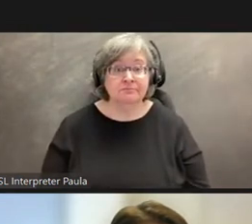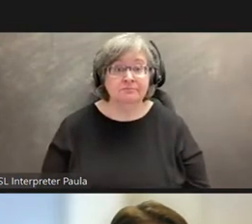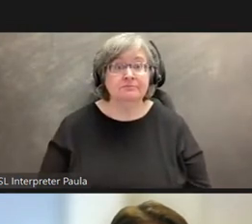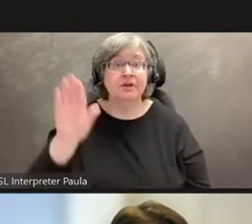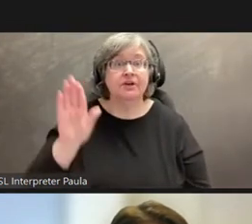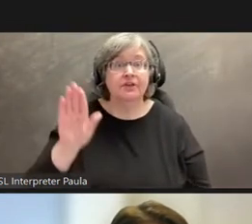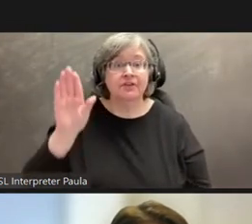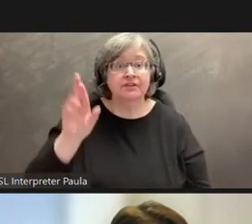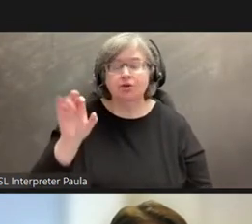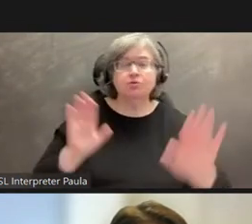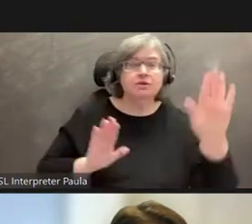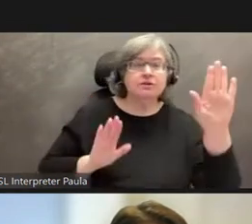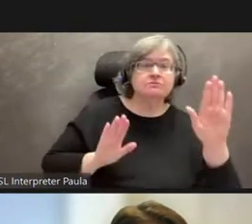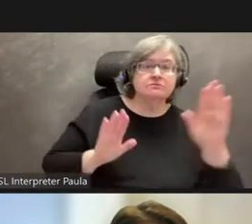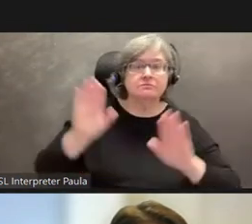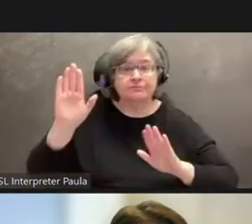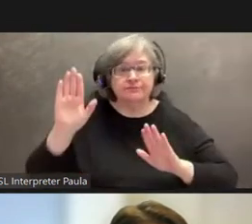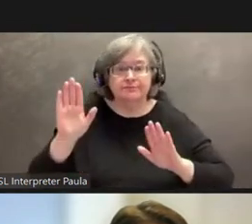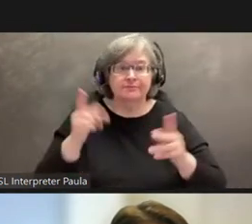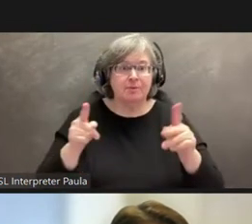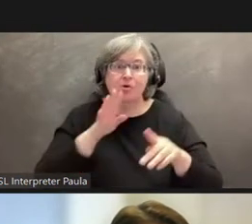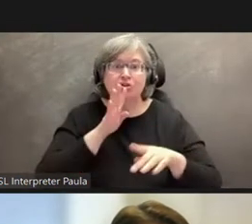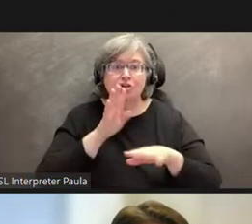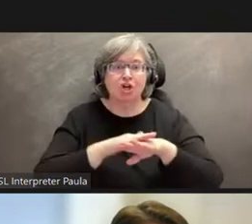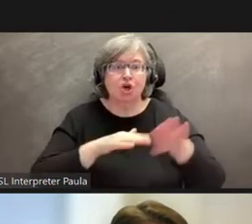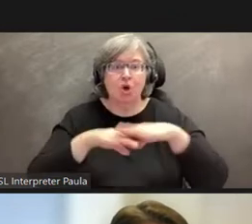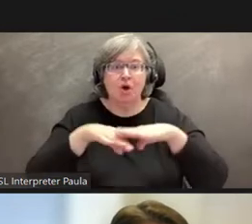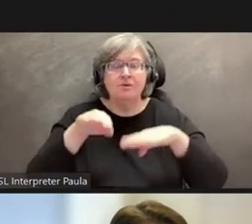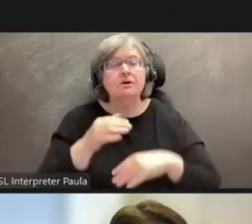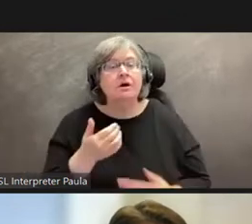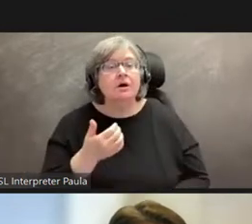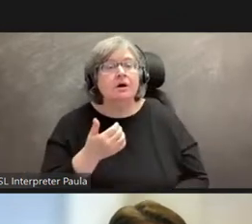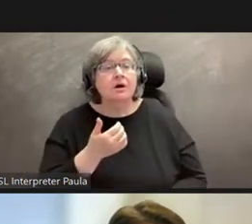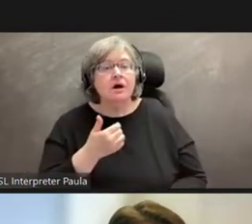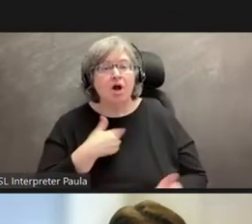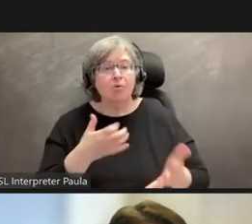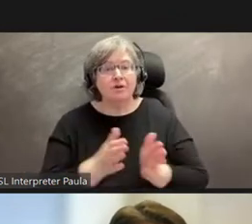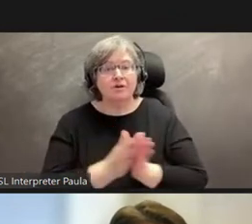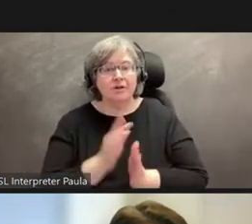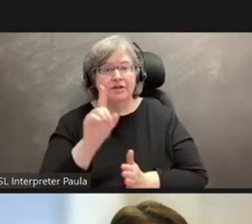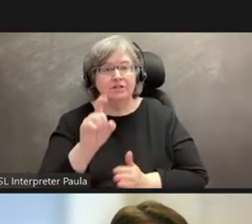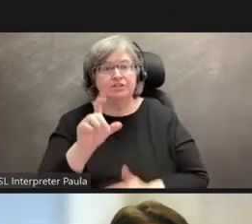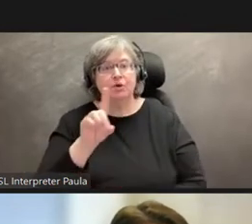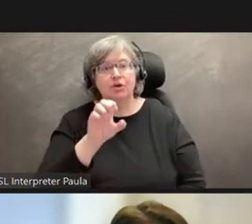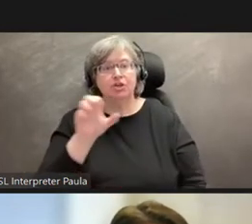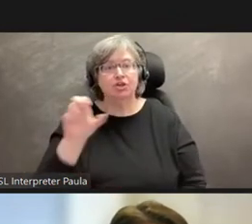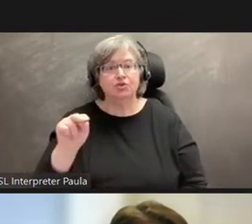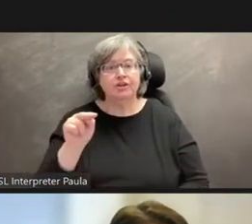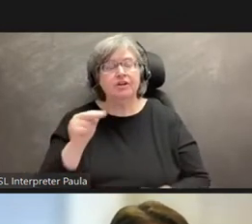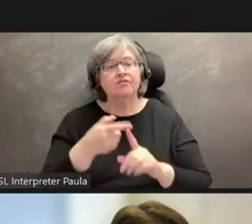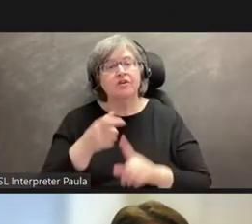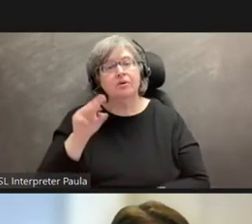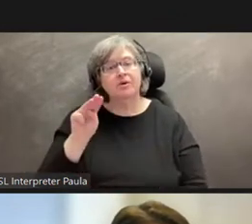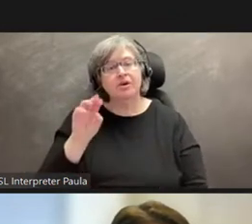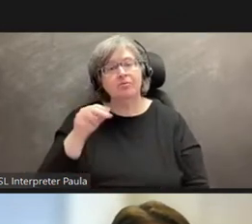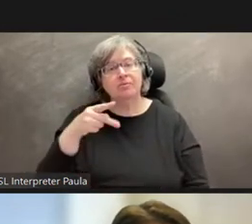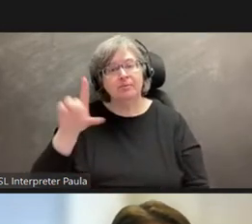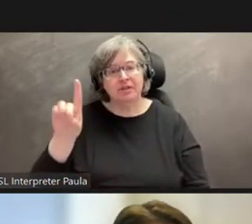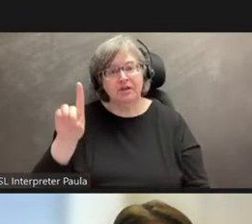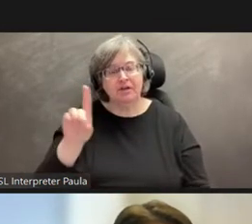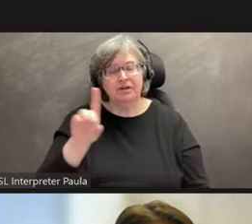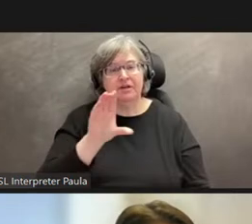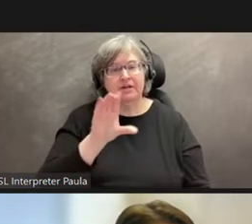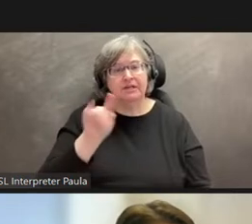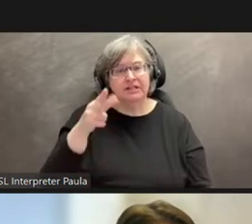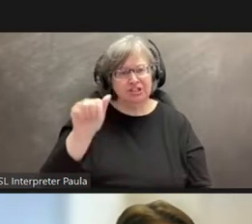This is a quick question. Oh, sorry. I was just going to ask a question. It's Doreen from MOPD. You said Cynthia